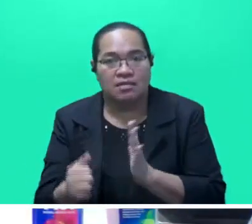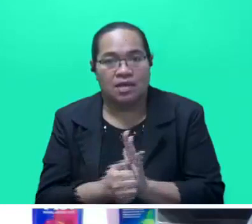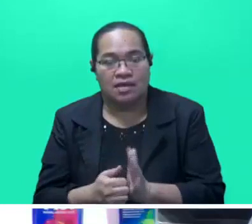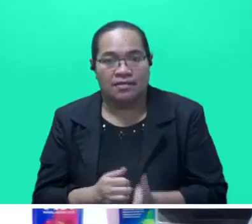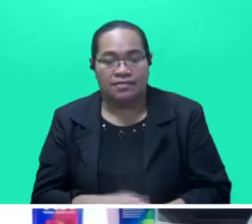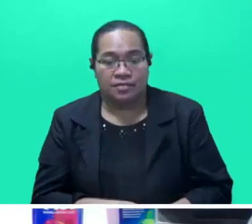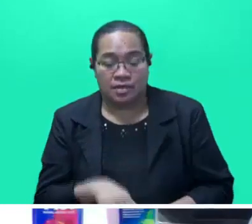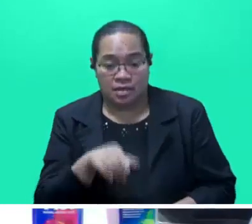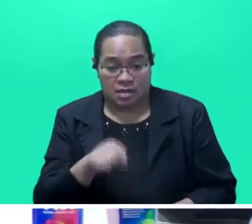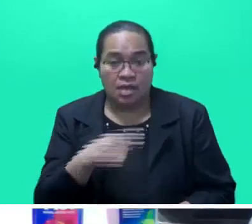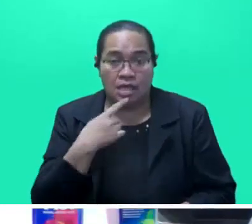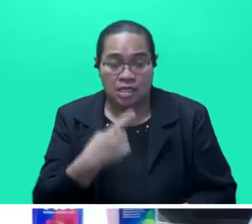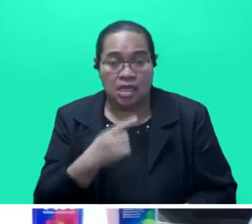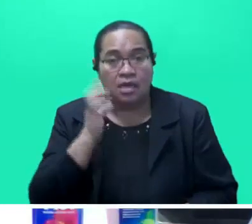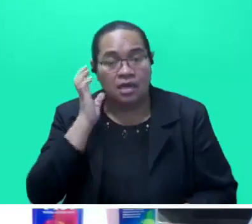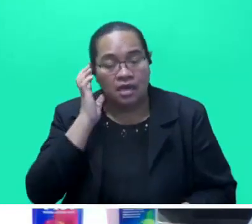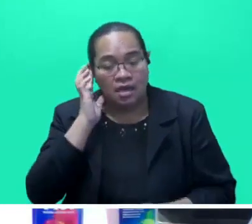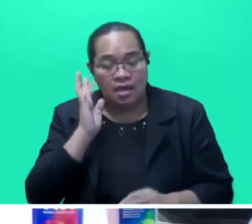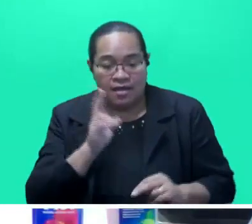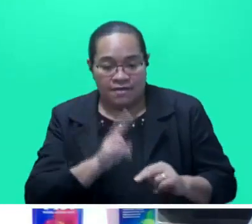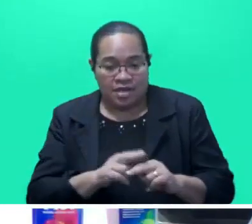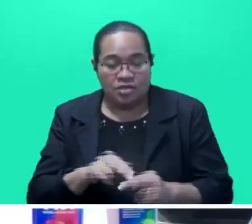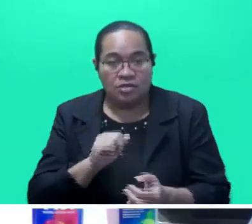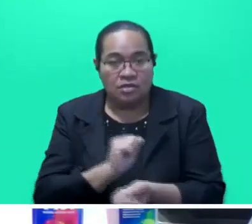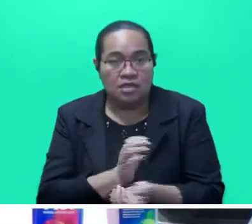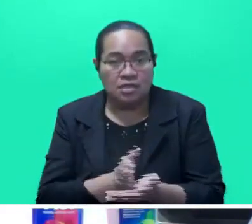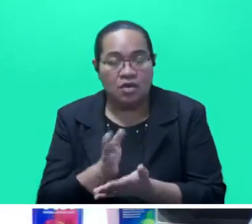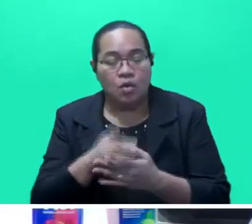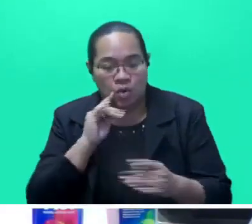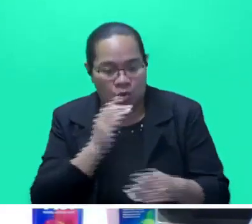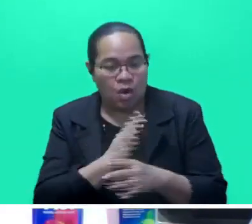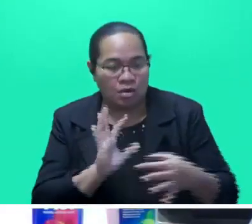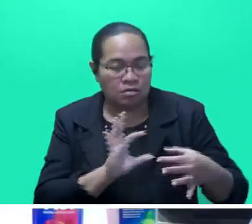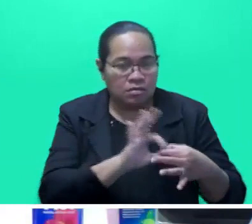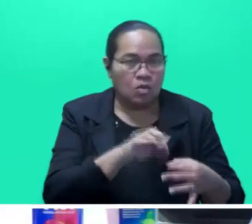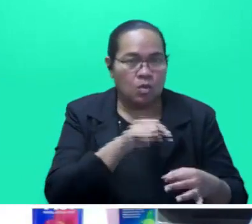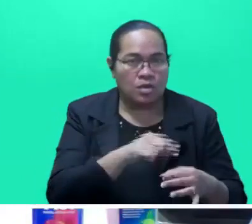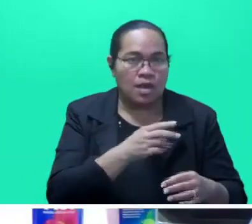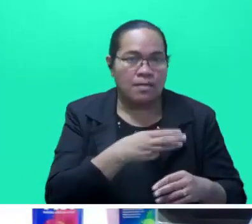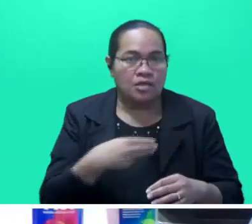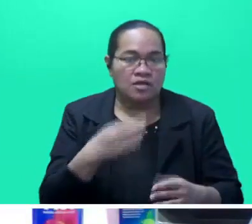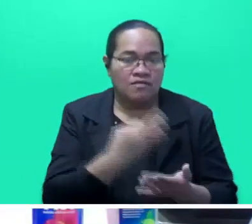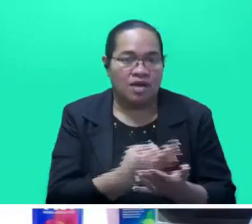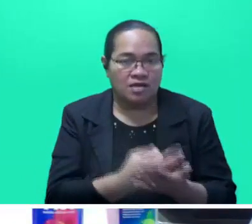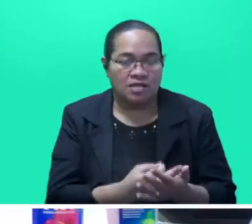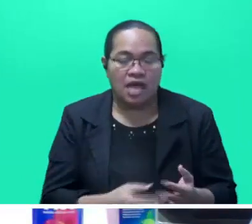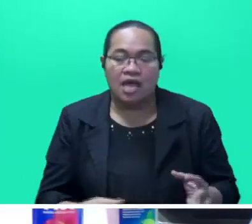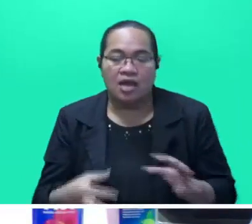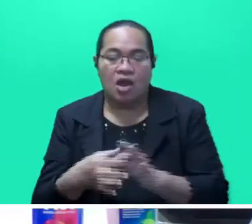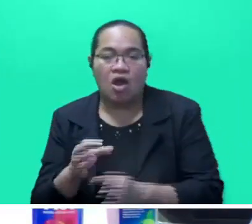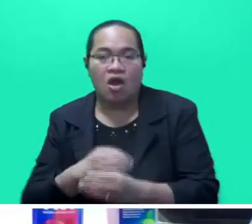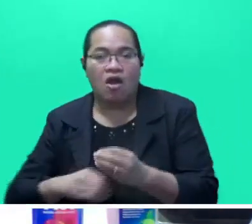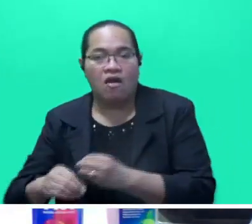the Fiji Corrections Service will work closely with the Ministry of Finance and with the Office of the Attorney General